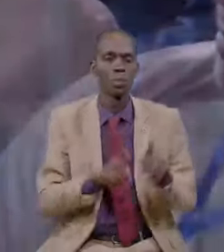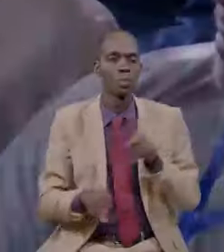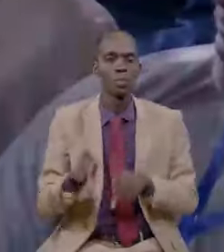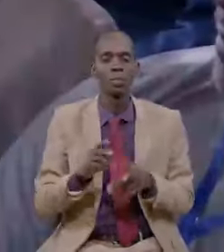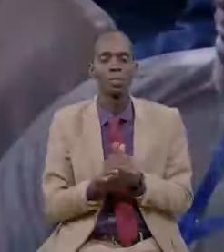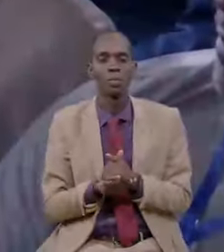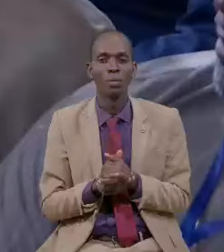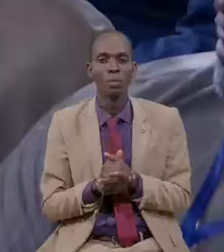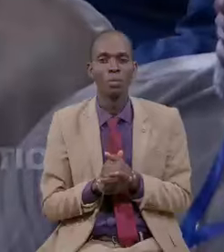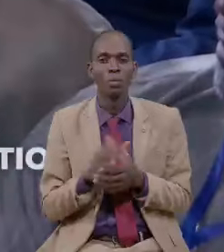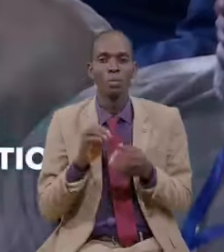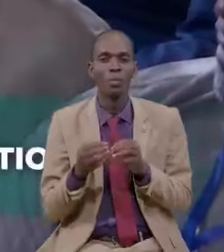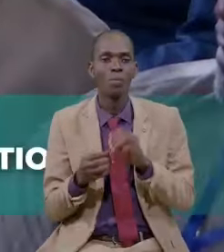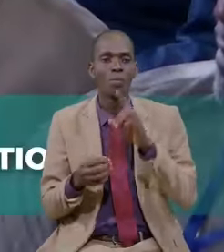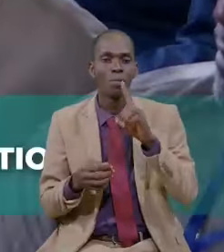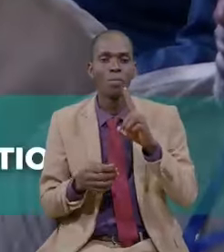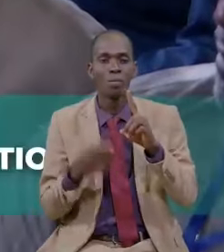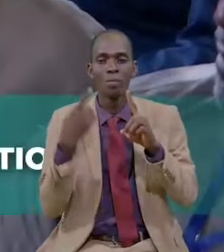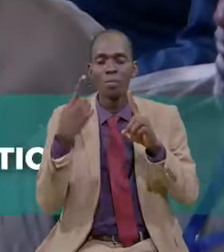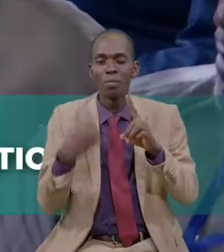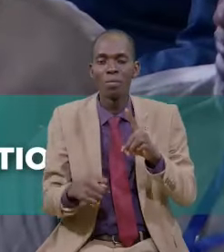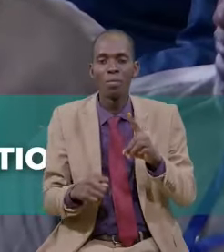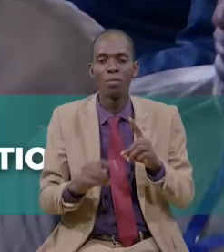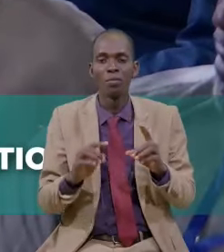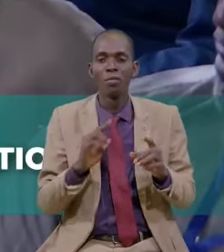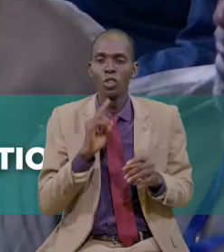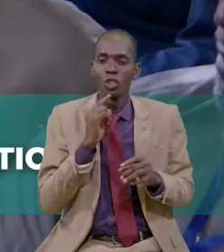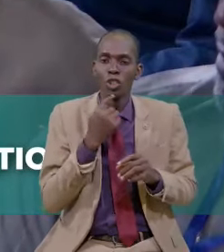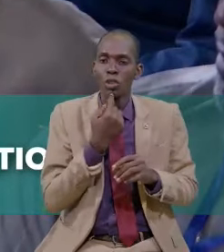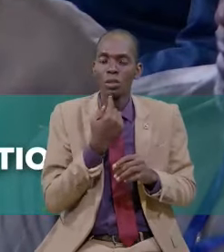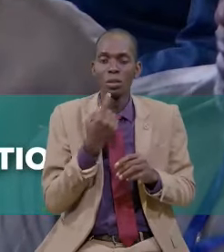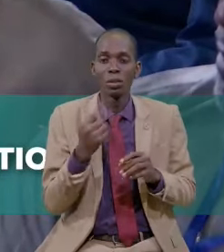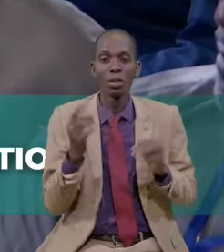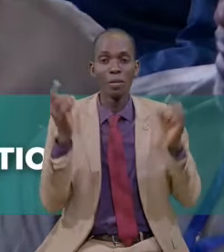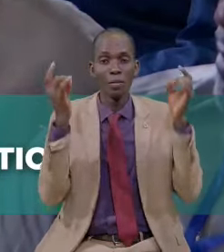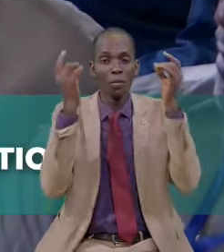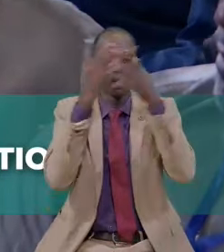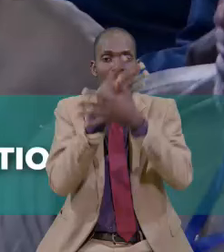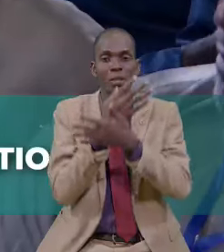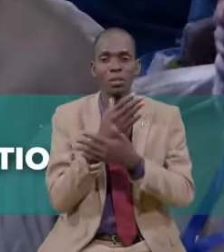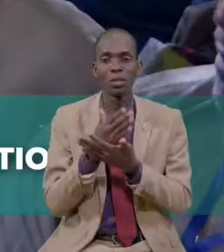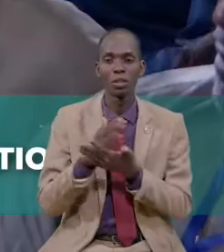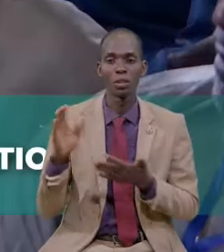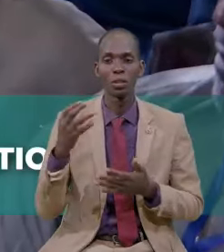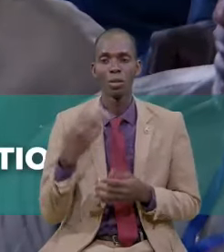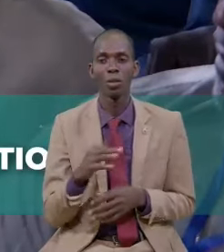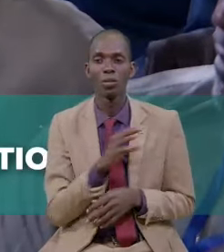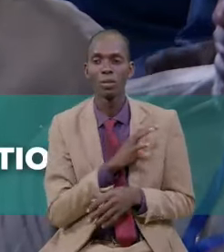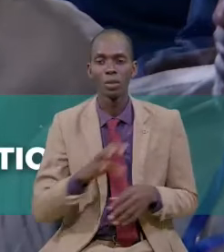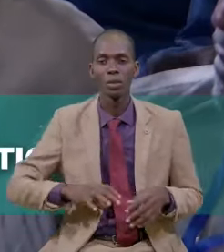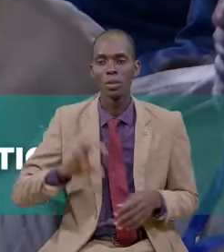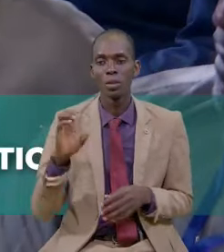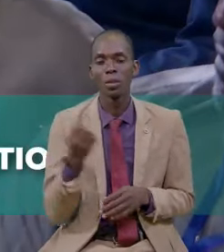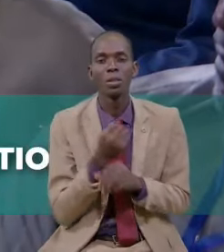fatal rejection of Christ's salvation. The salvation of the Lord is there. The salvation